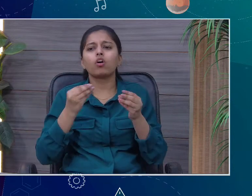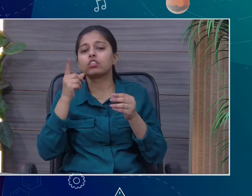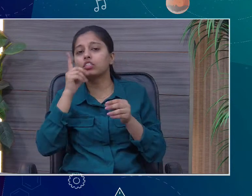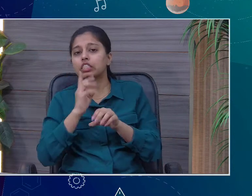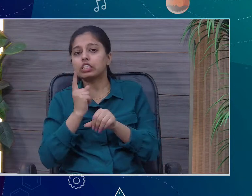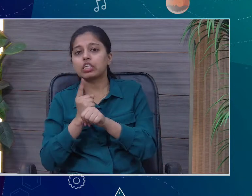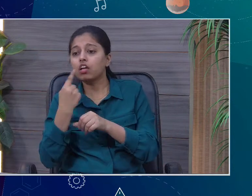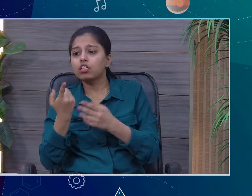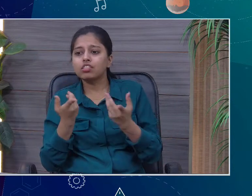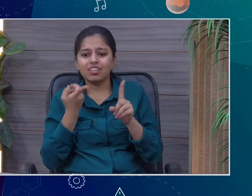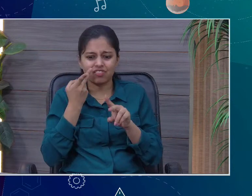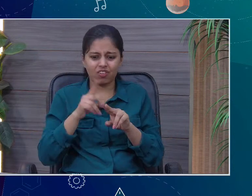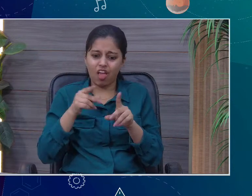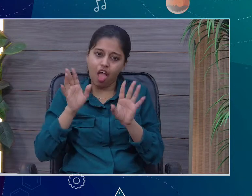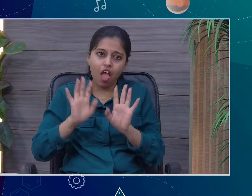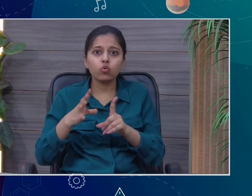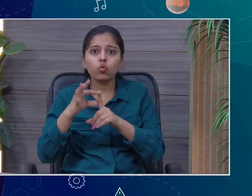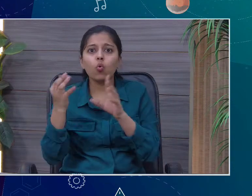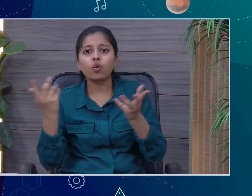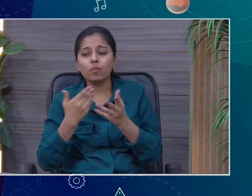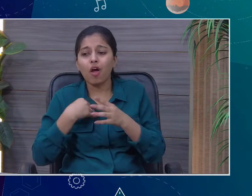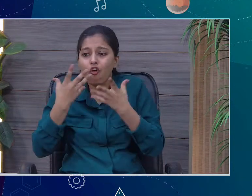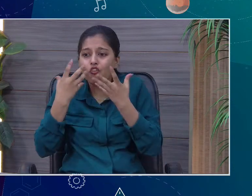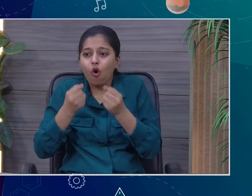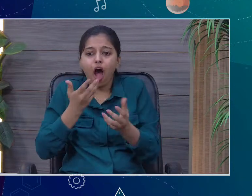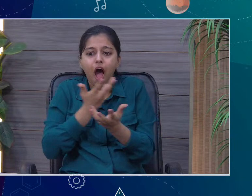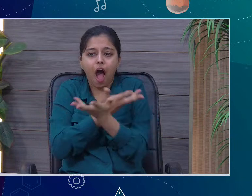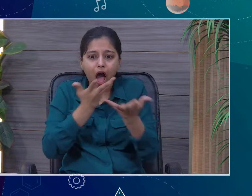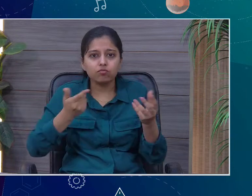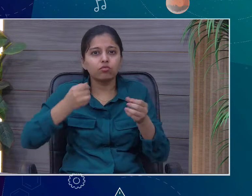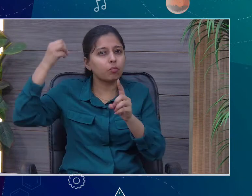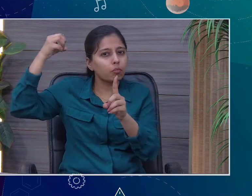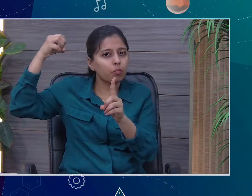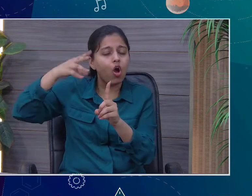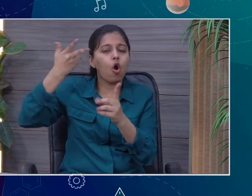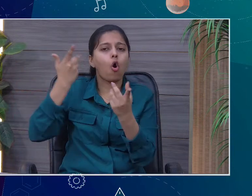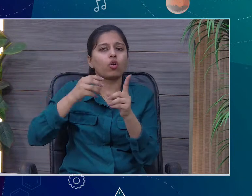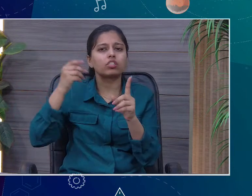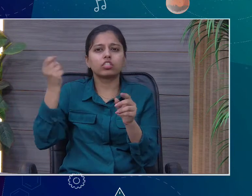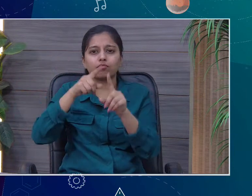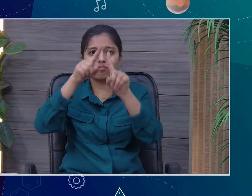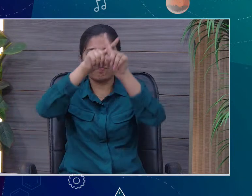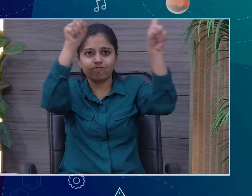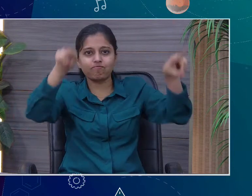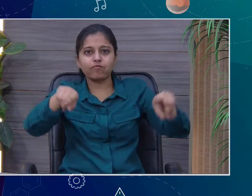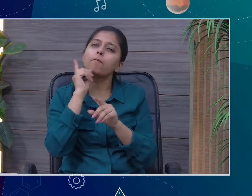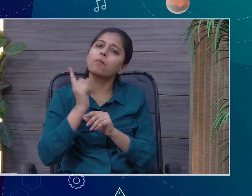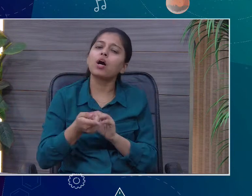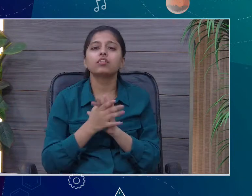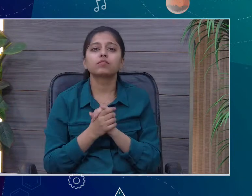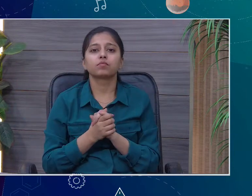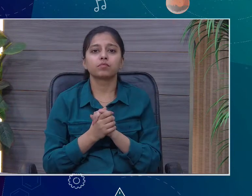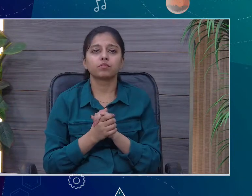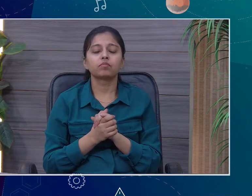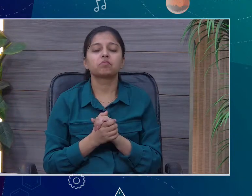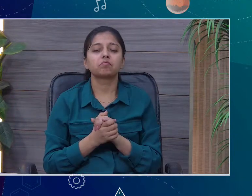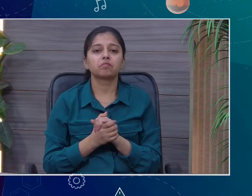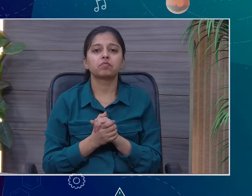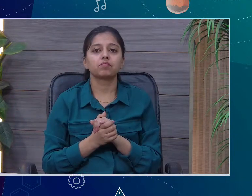we need? What do we need? We need an object and light and some screen for that shadow. Yes,